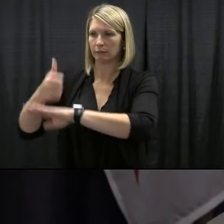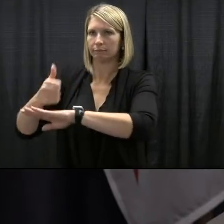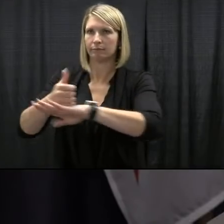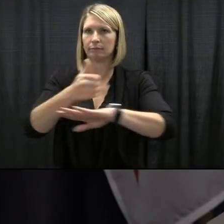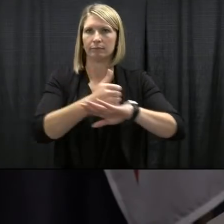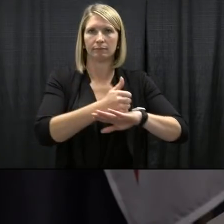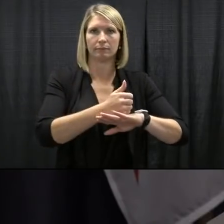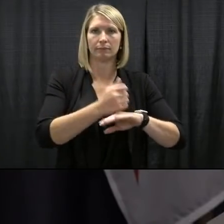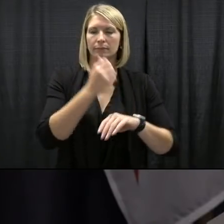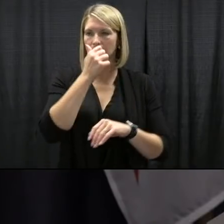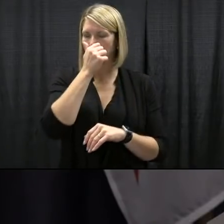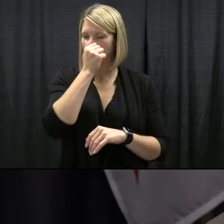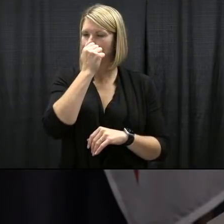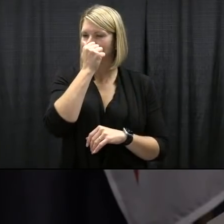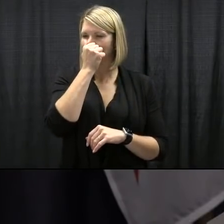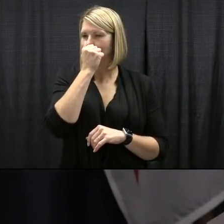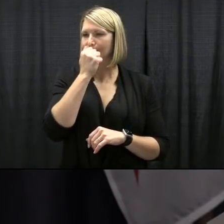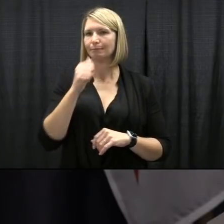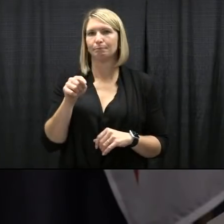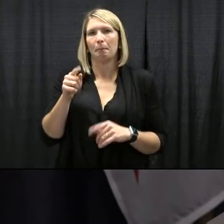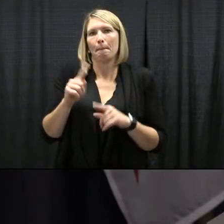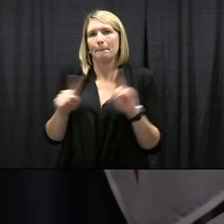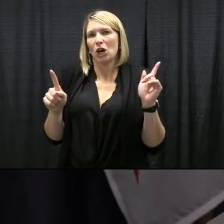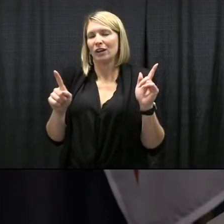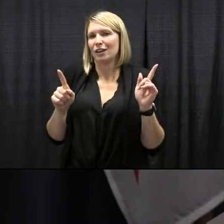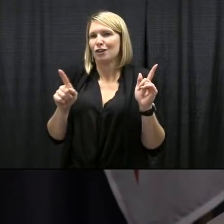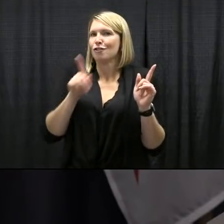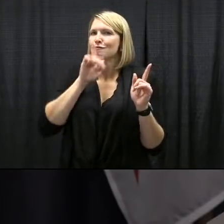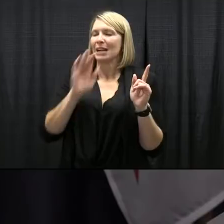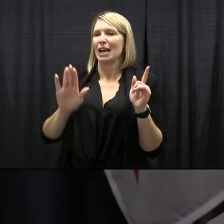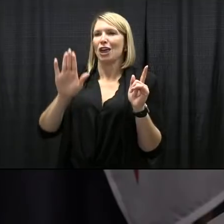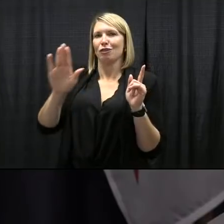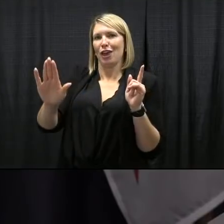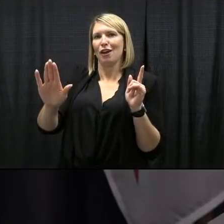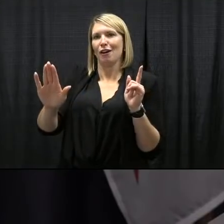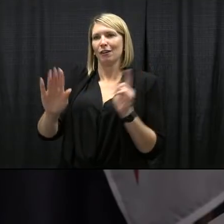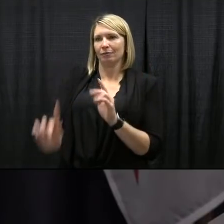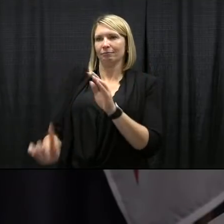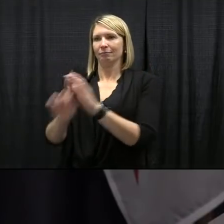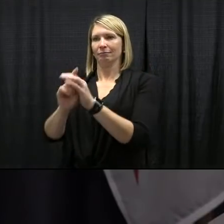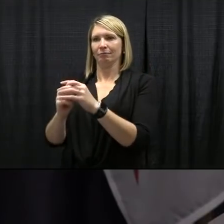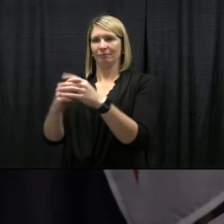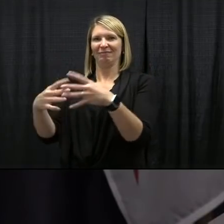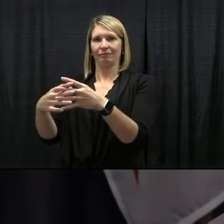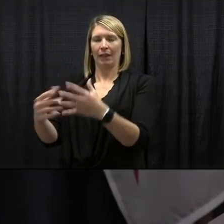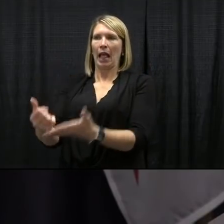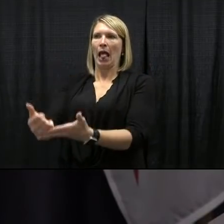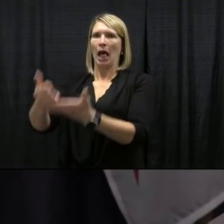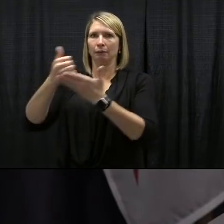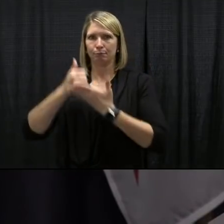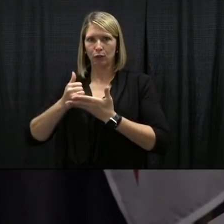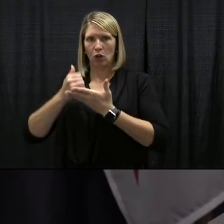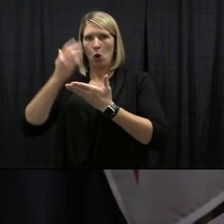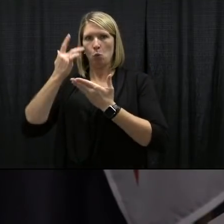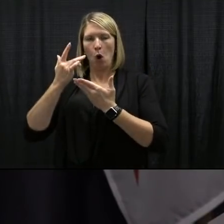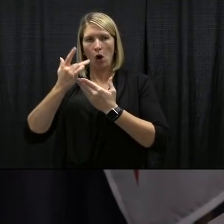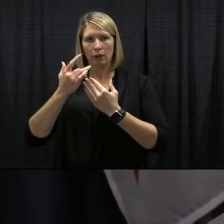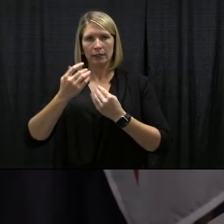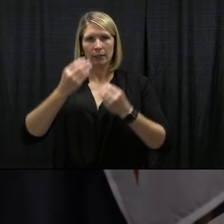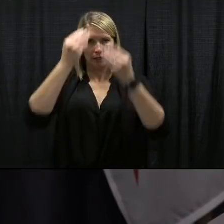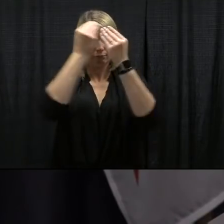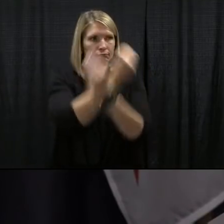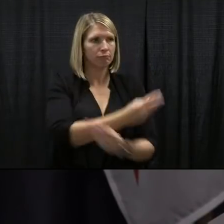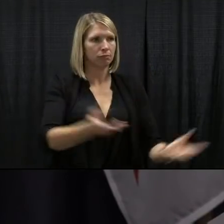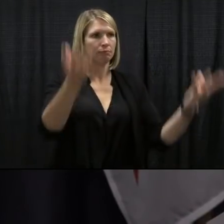this are actually extremely helpful from our point of view when media go out and publicize these